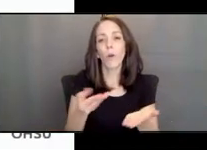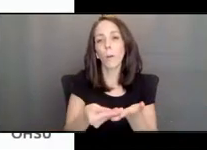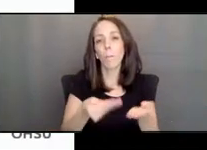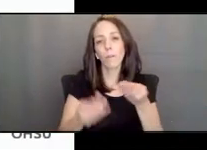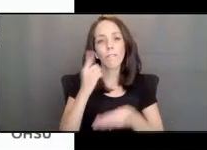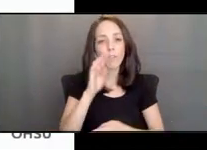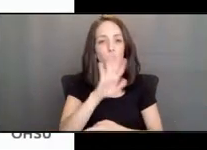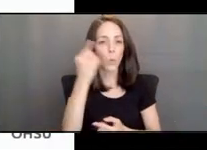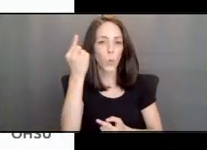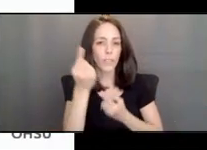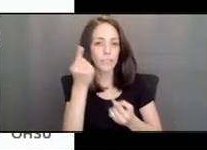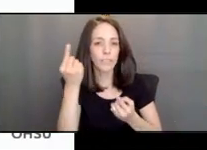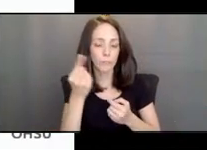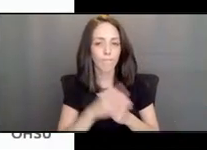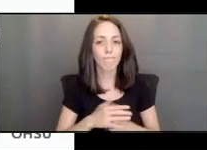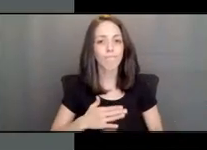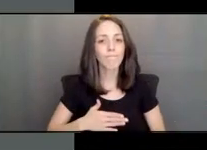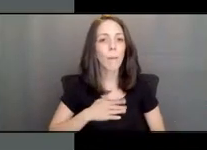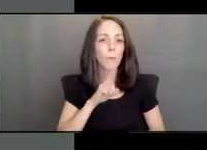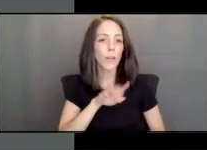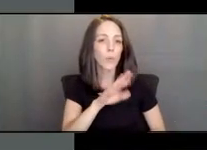I'm pleased to answer any questions.